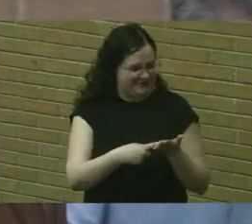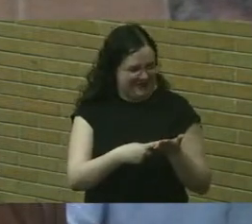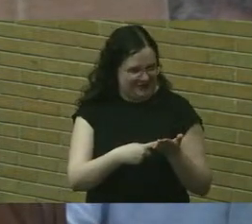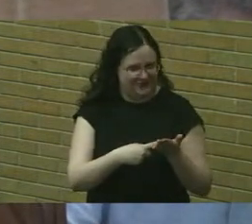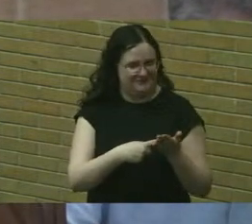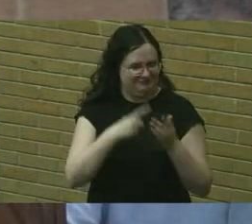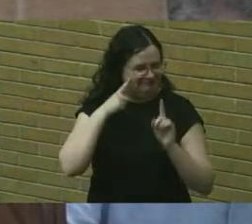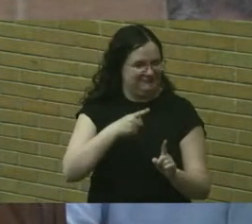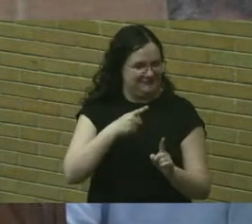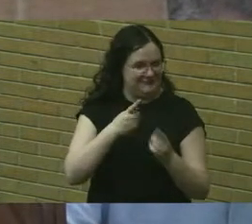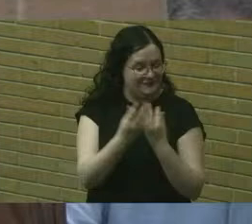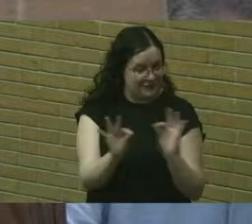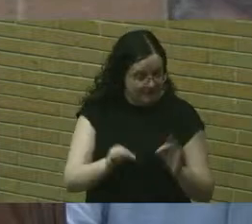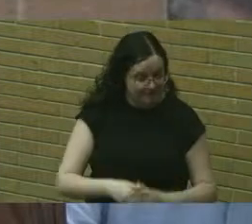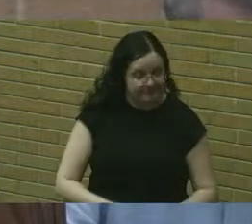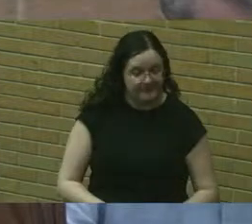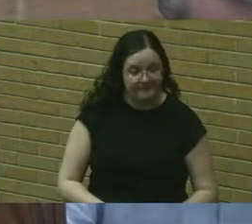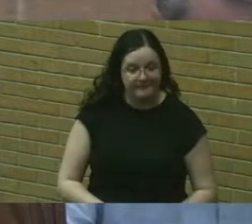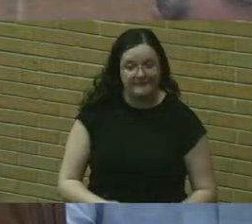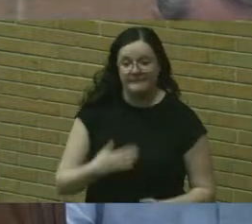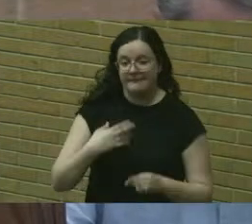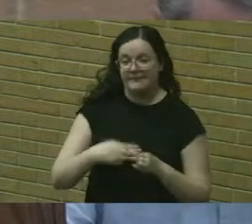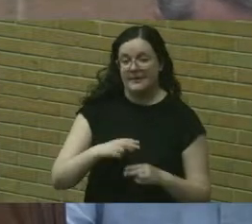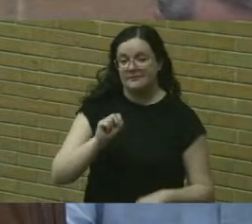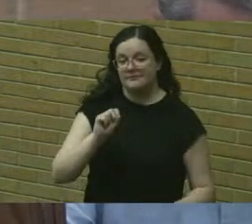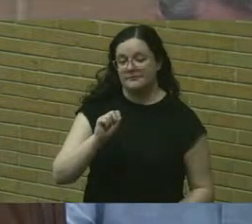My name is Slajina Mitris.